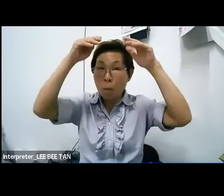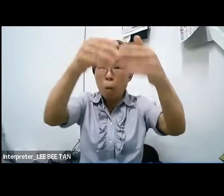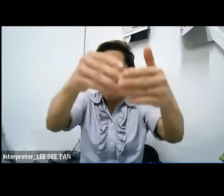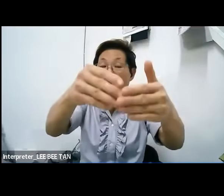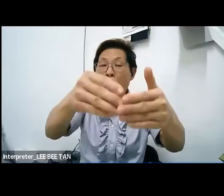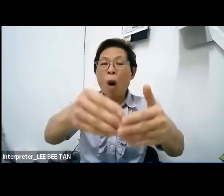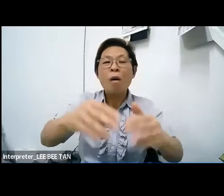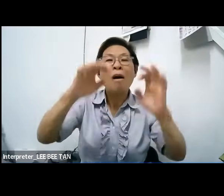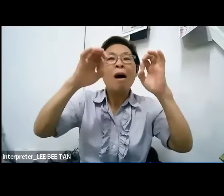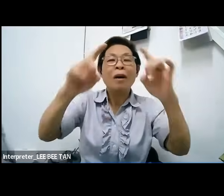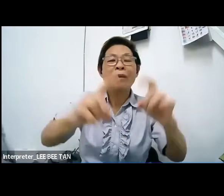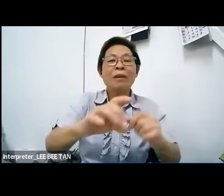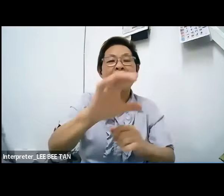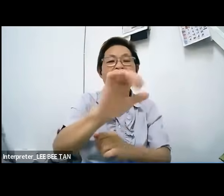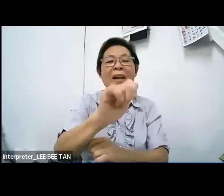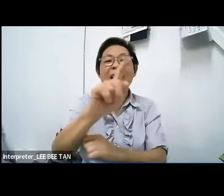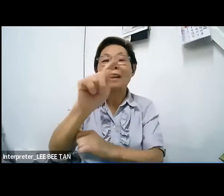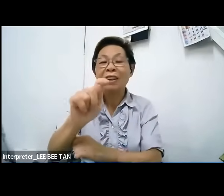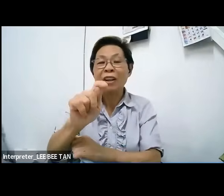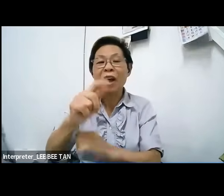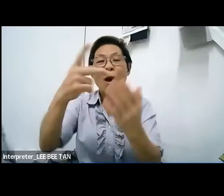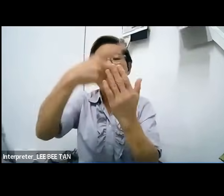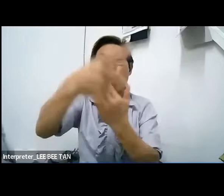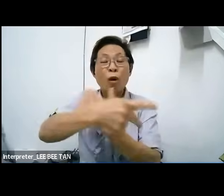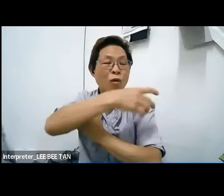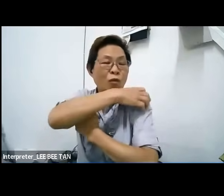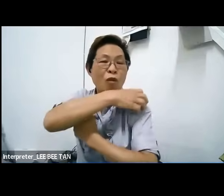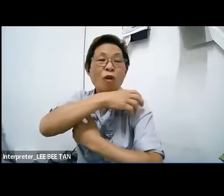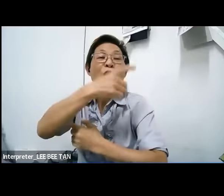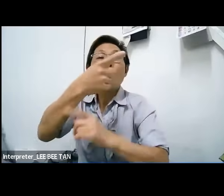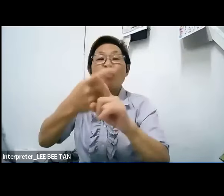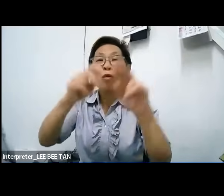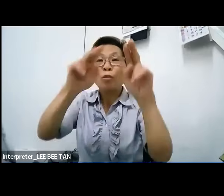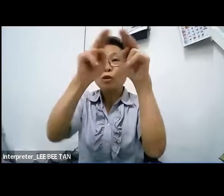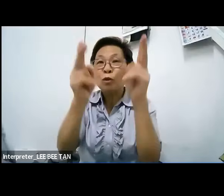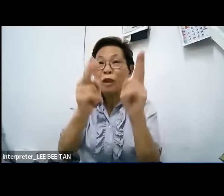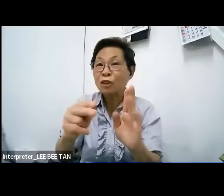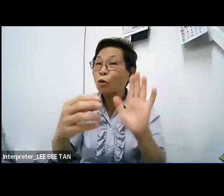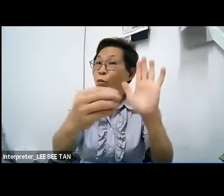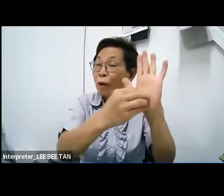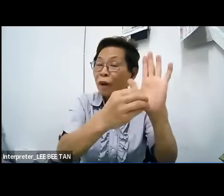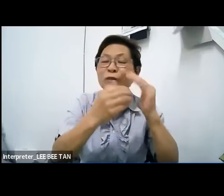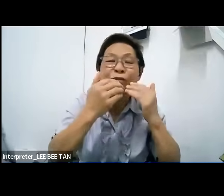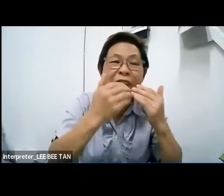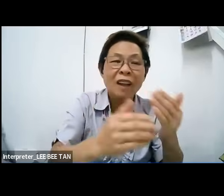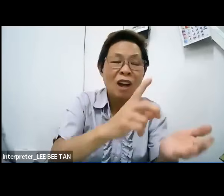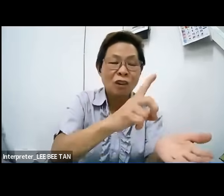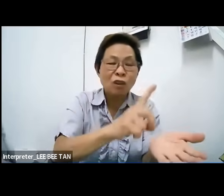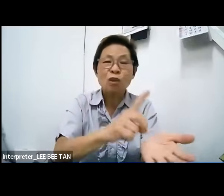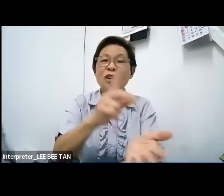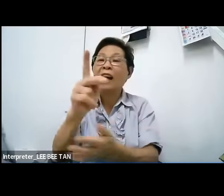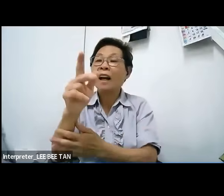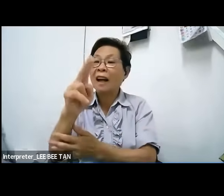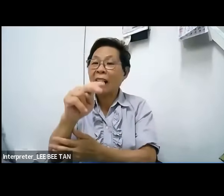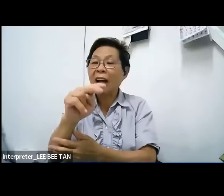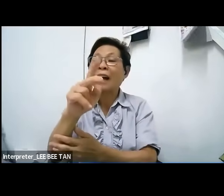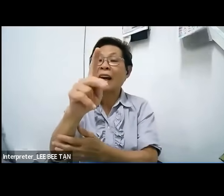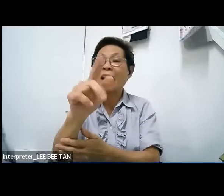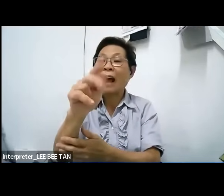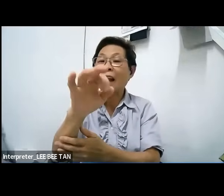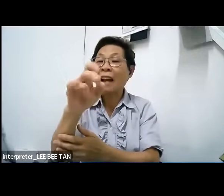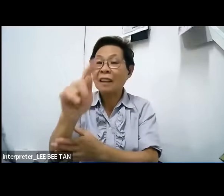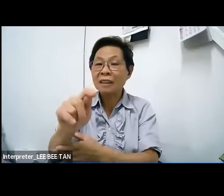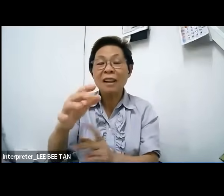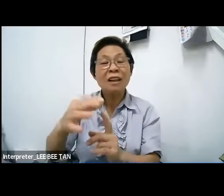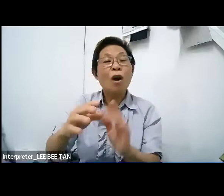Ms. Kathleen, Program Officer from UNESCO, Bangkok. Thank you very much. Dr. Kanit, who represents the